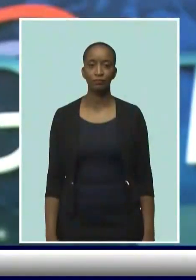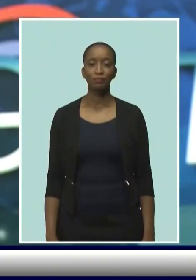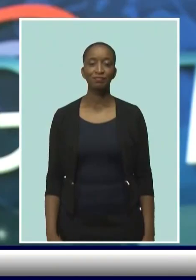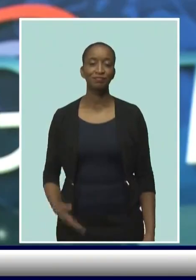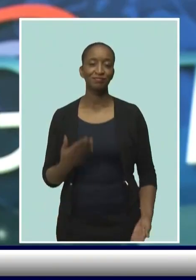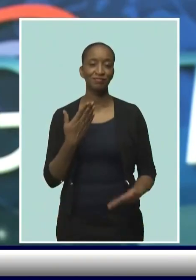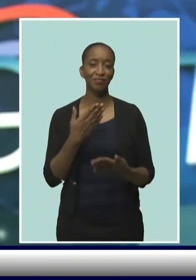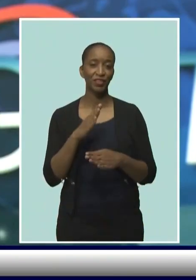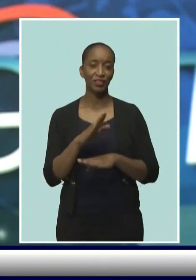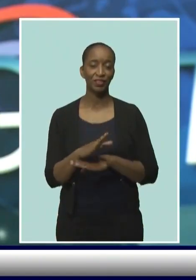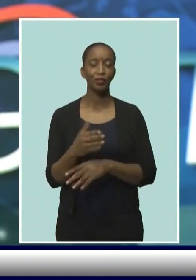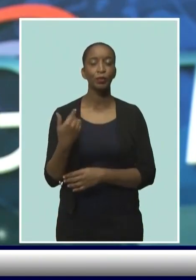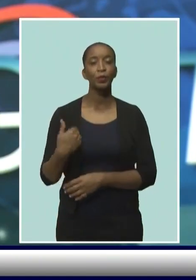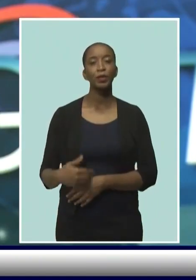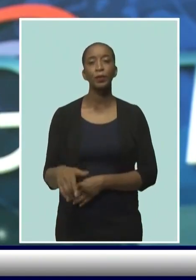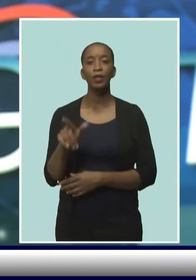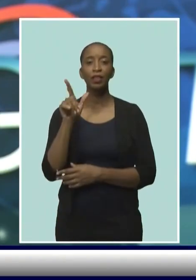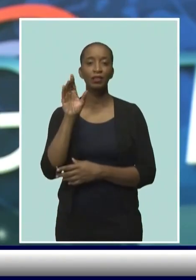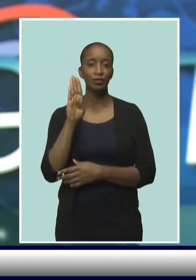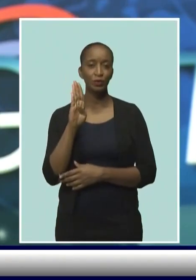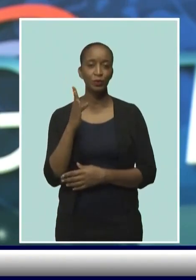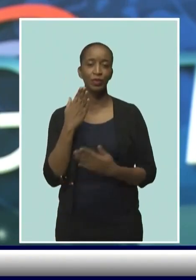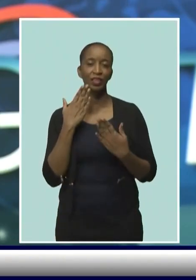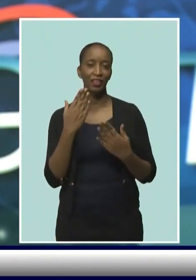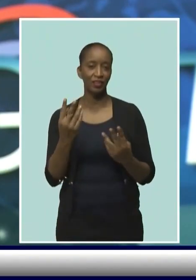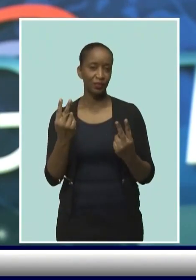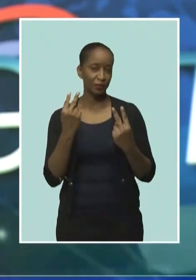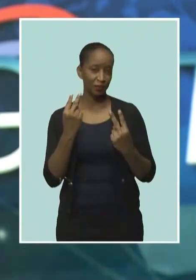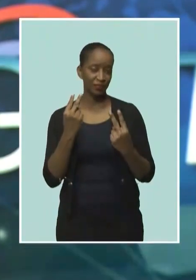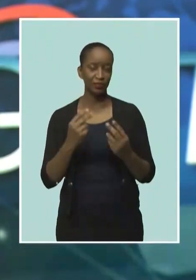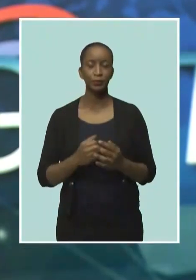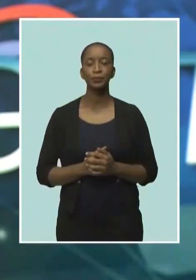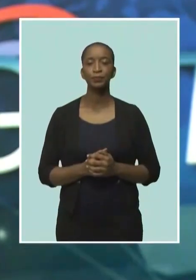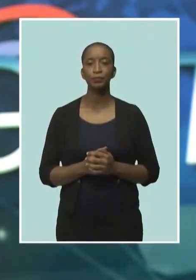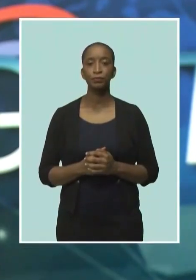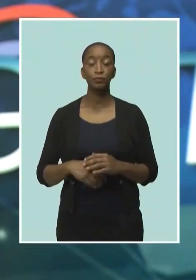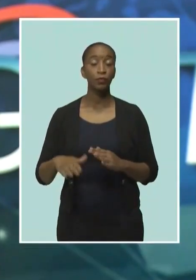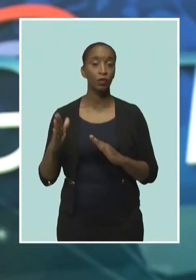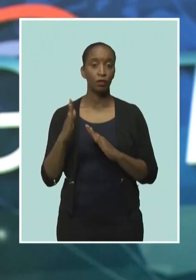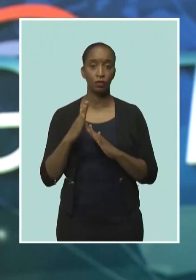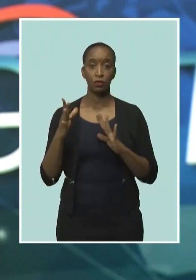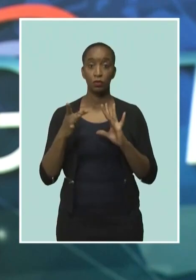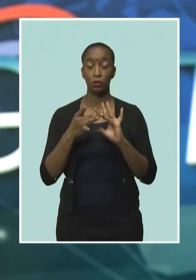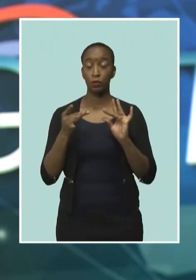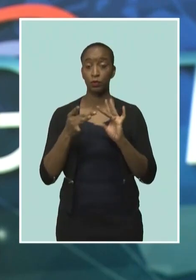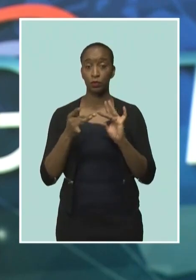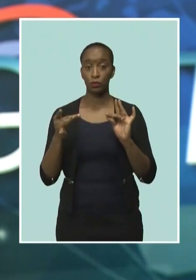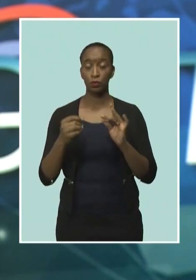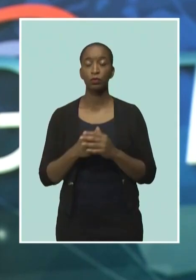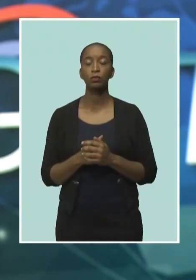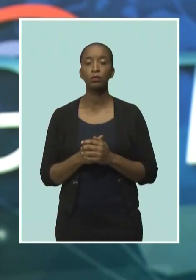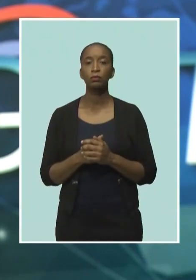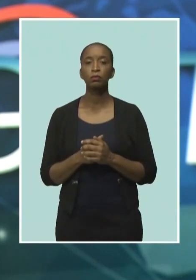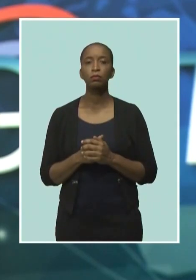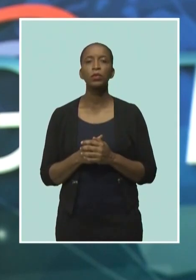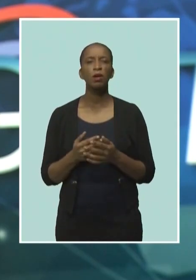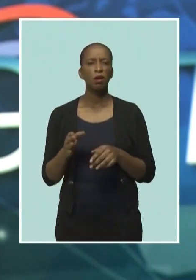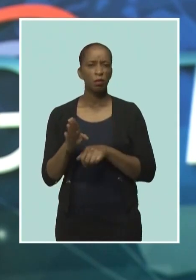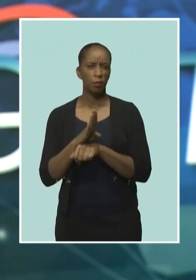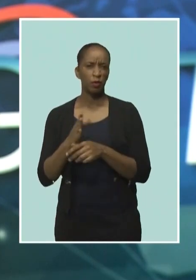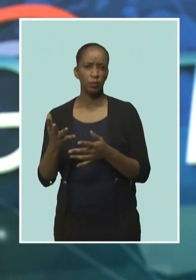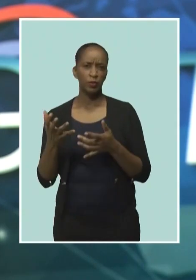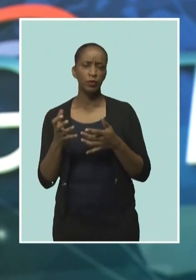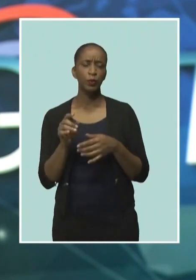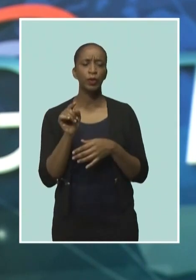Very good evening to you. I'm Lisa Broom. Thank you so much for tuning in. In our top story tonight, Barbados is encouraging African commercial and